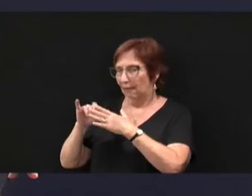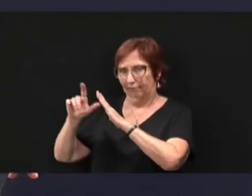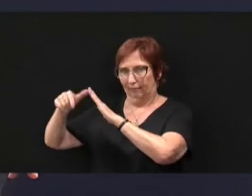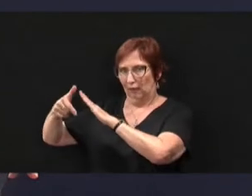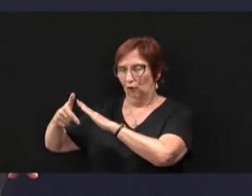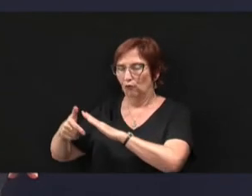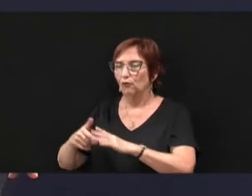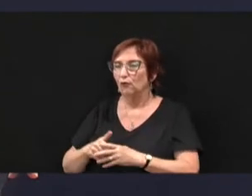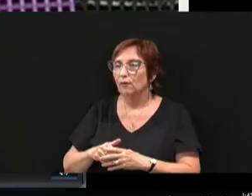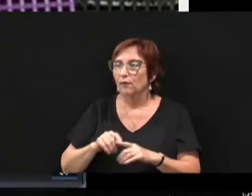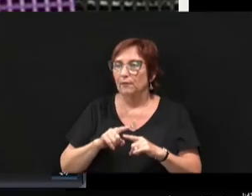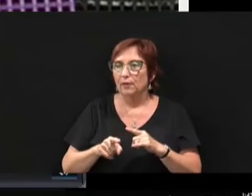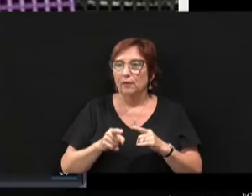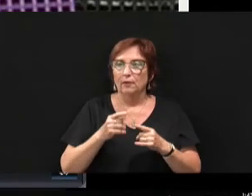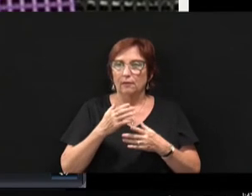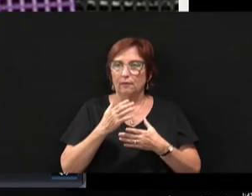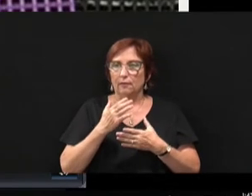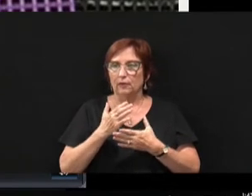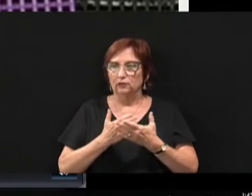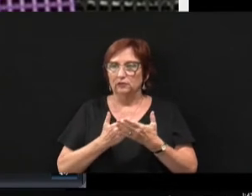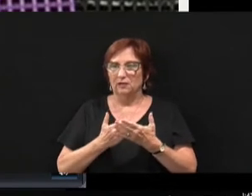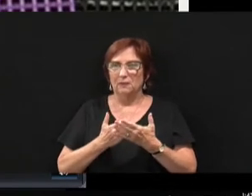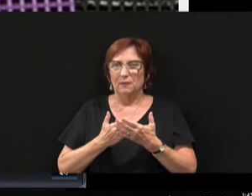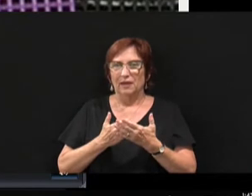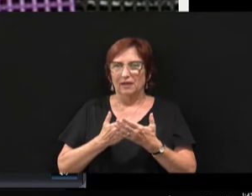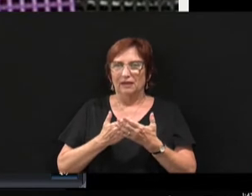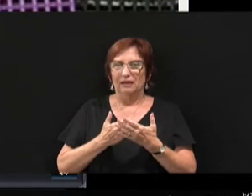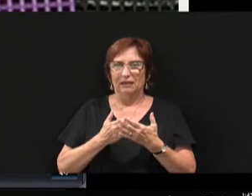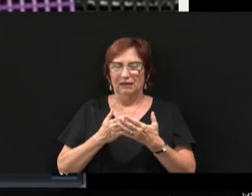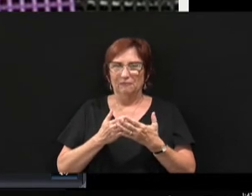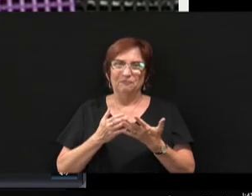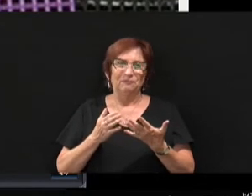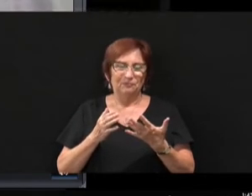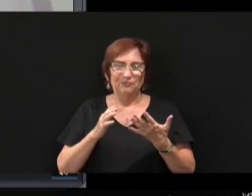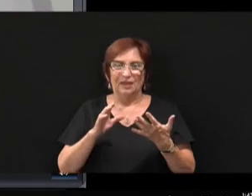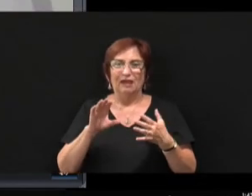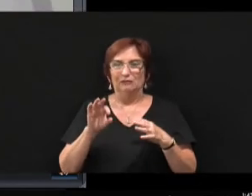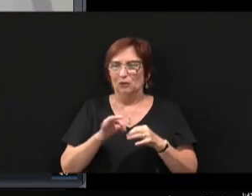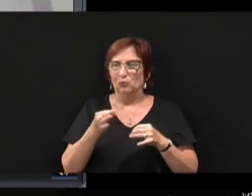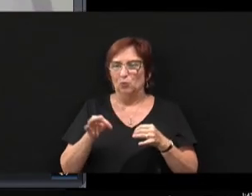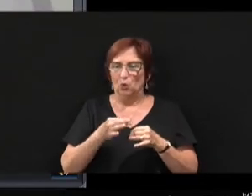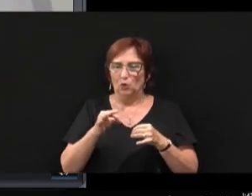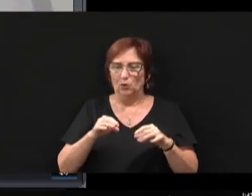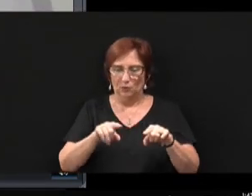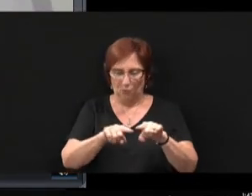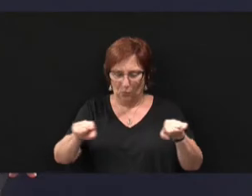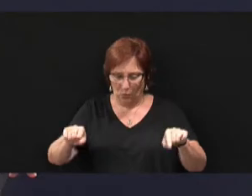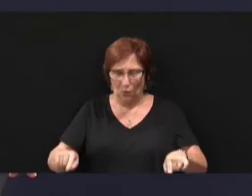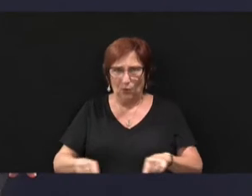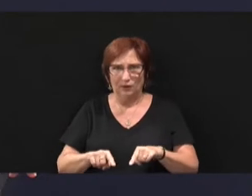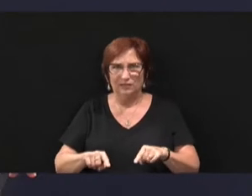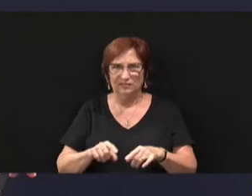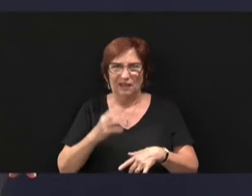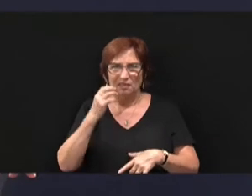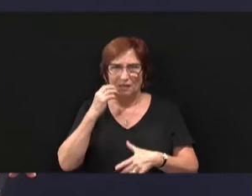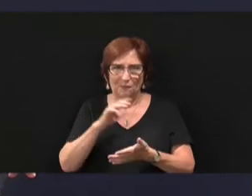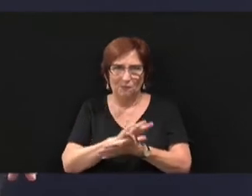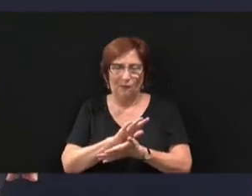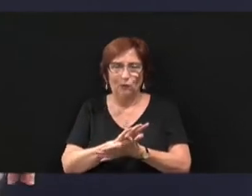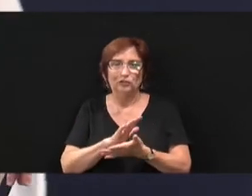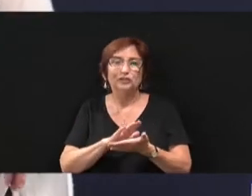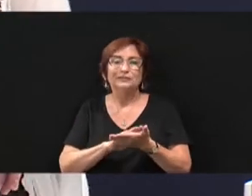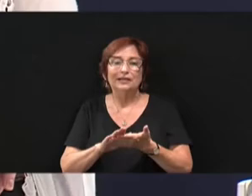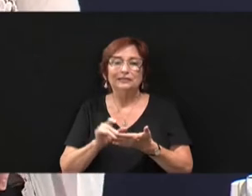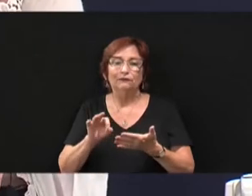There's also this embroidery board that you can use. It's just nice if you can have some sort